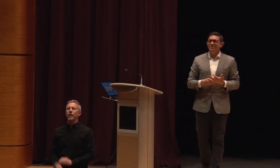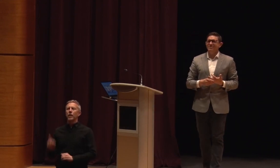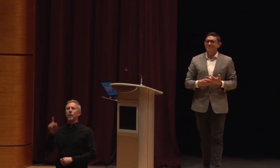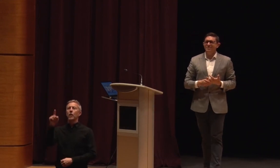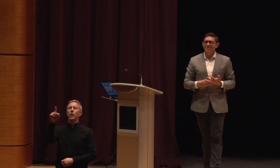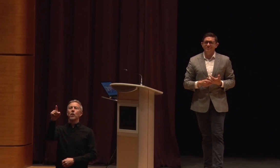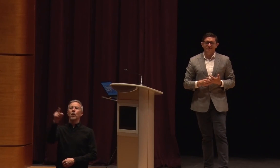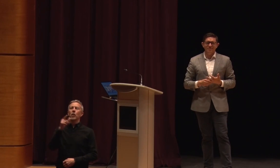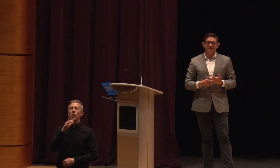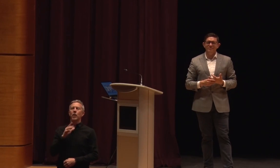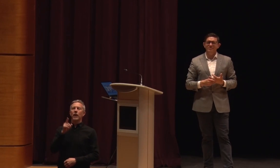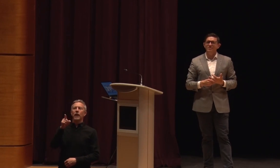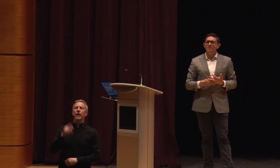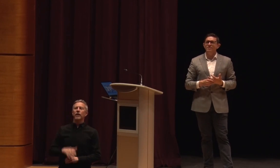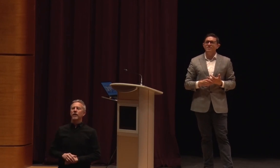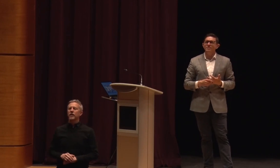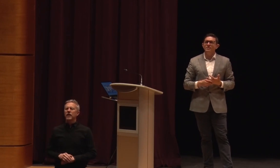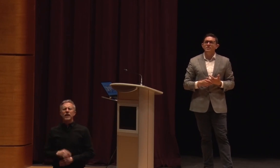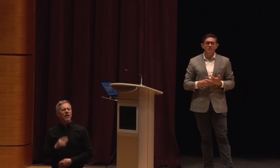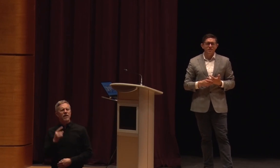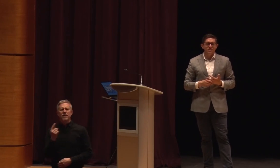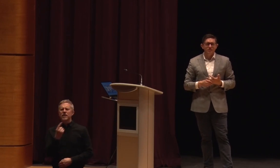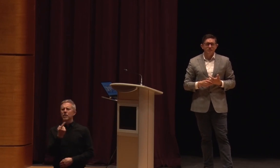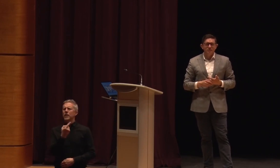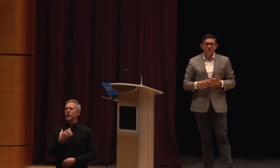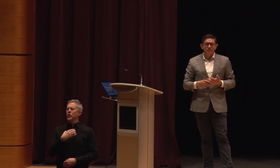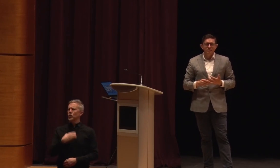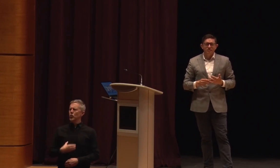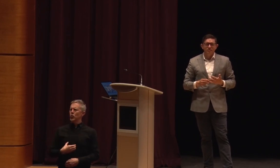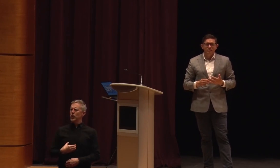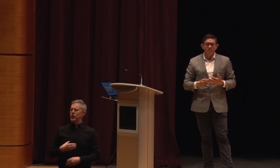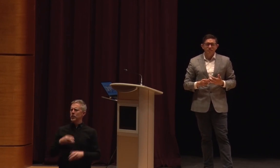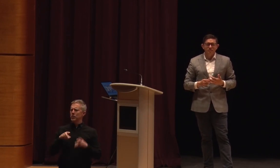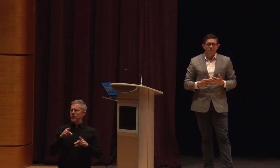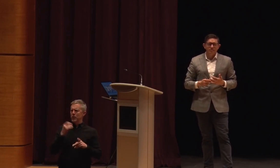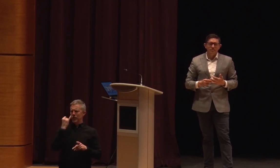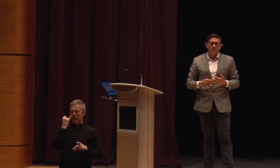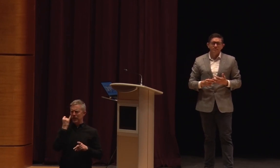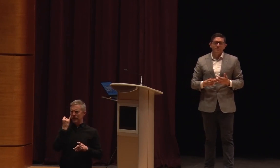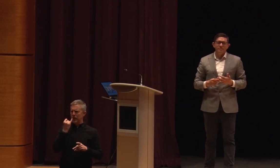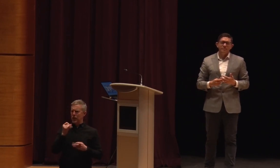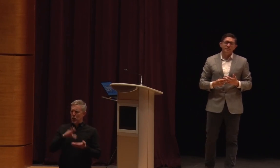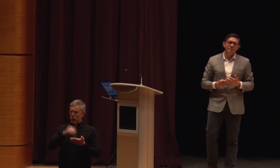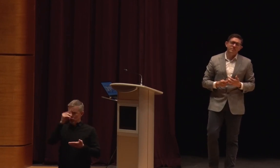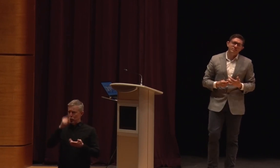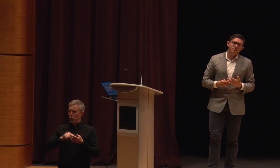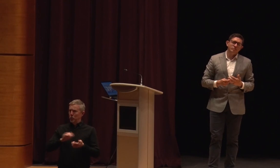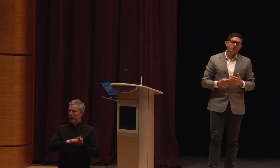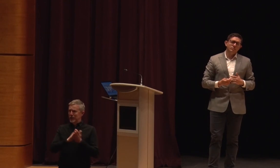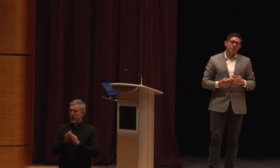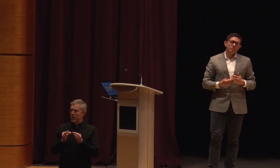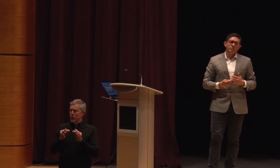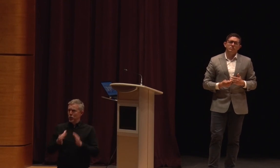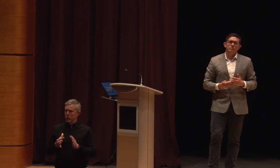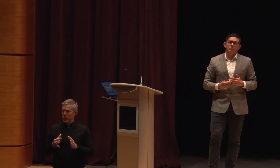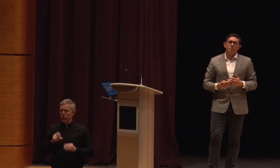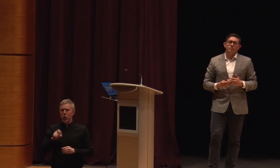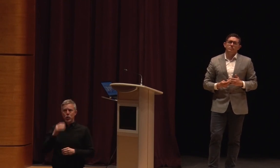What is something that you wish people that were learning to be interpreters knew before they went into the field?